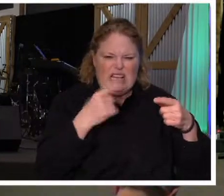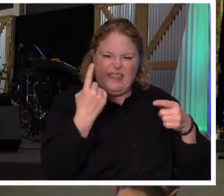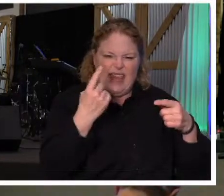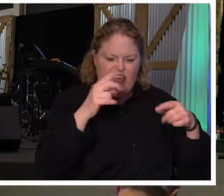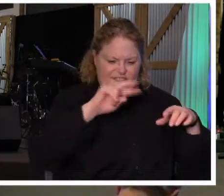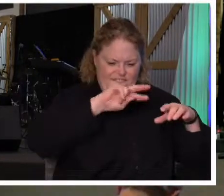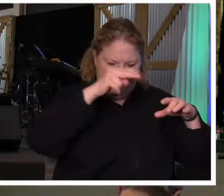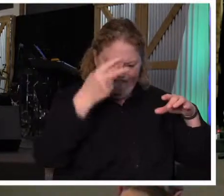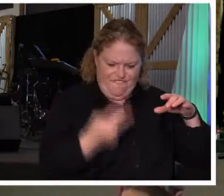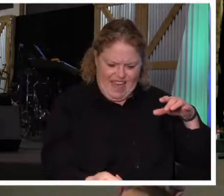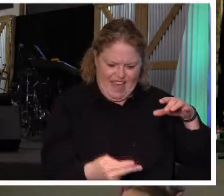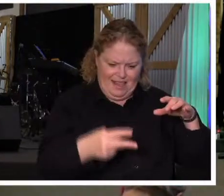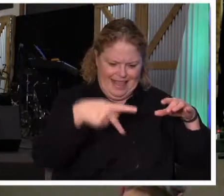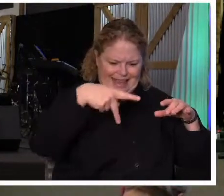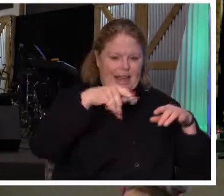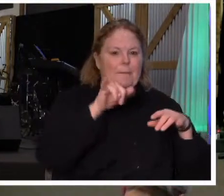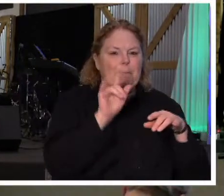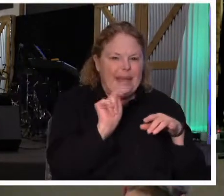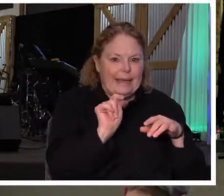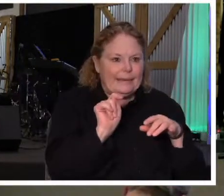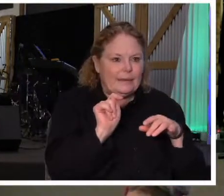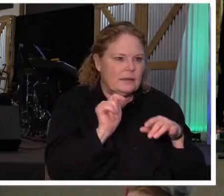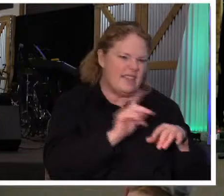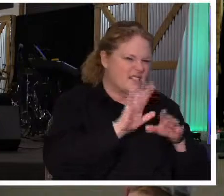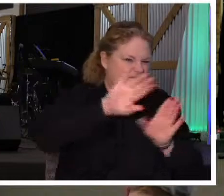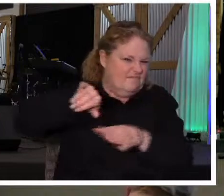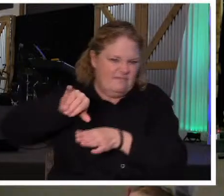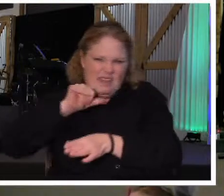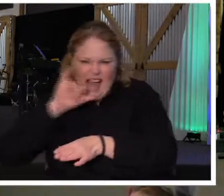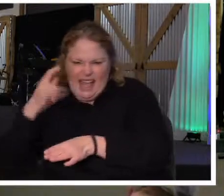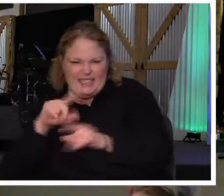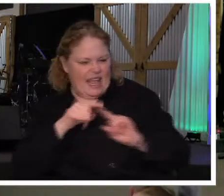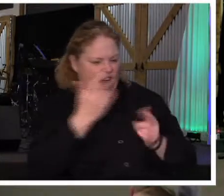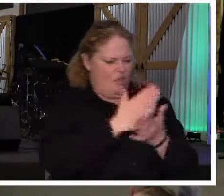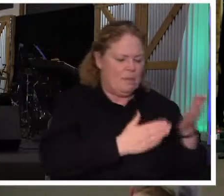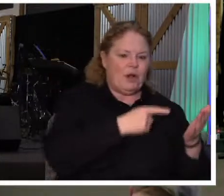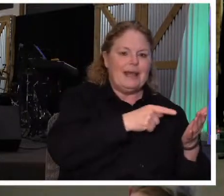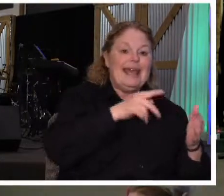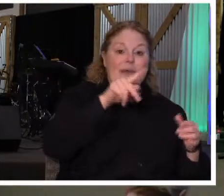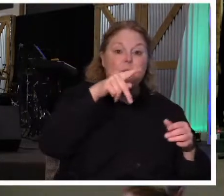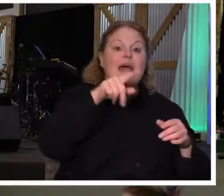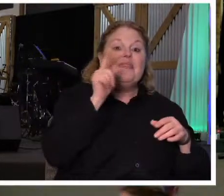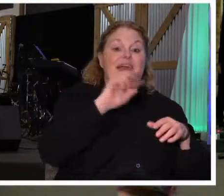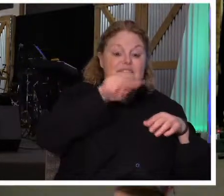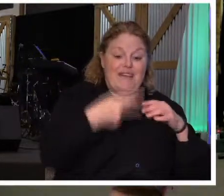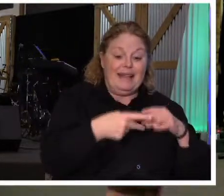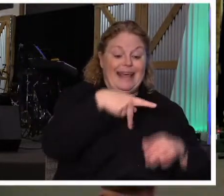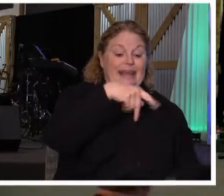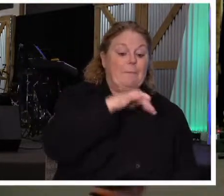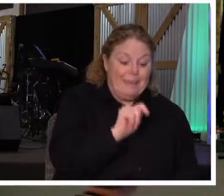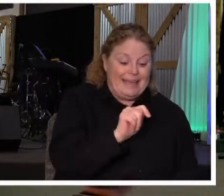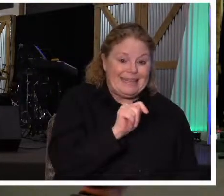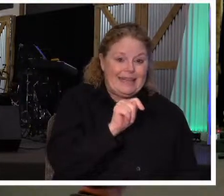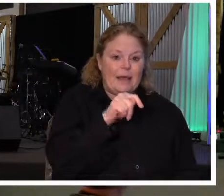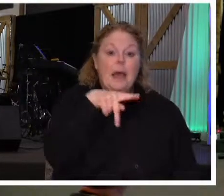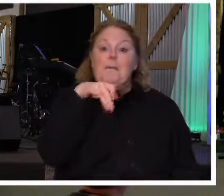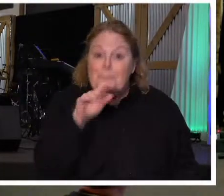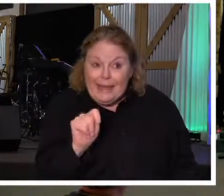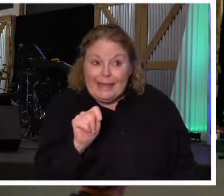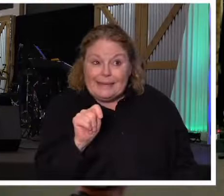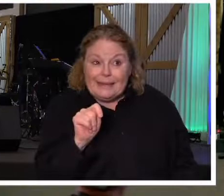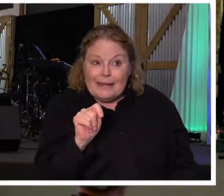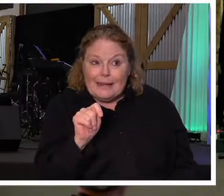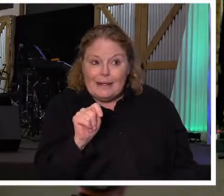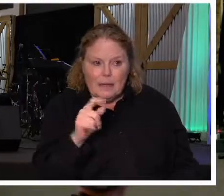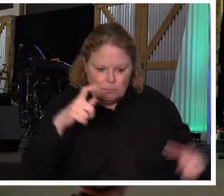big pits. It says pit pits. It was the pittiest of pits. Don't know